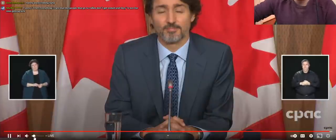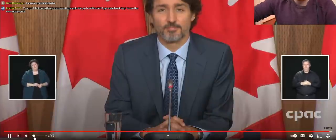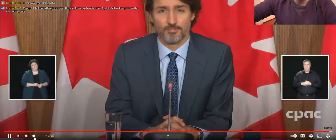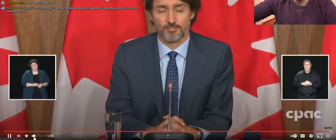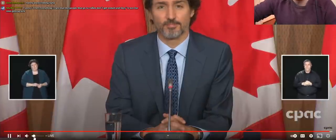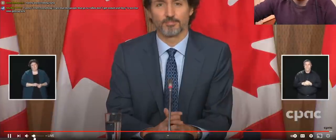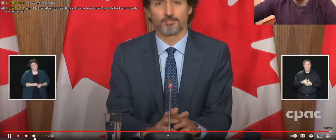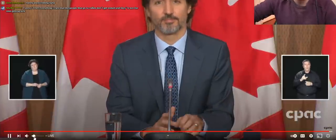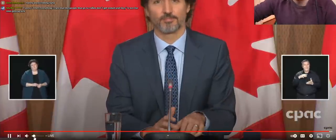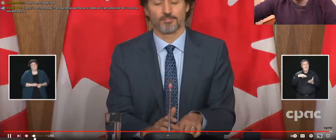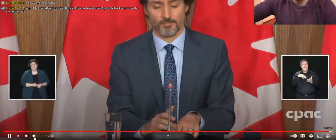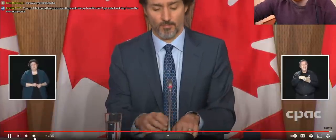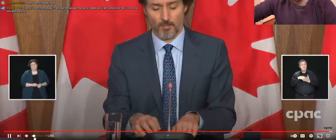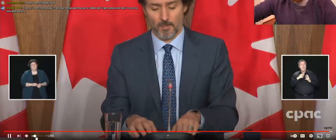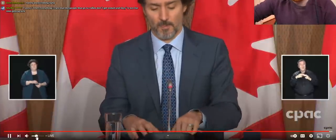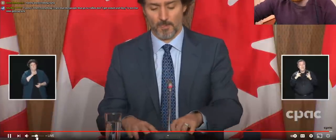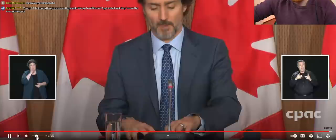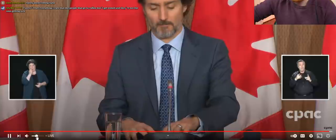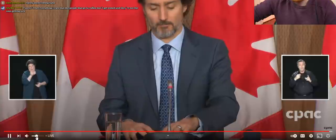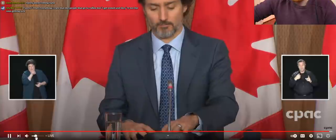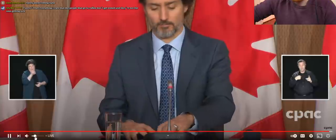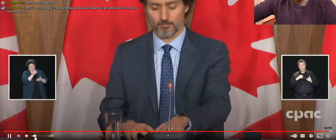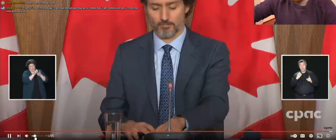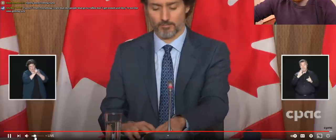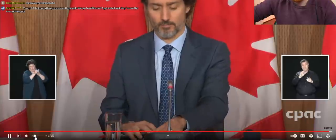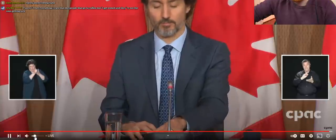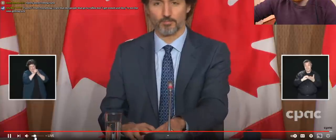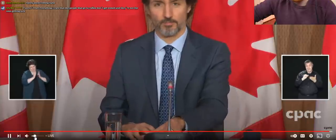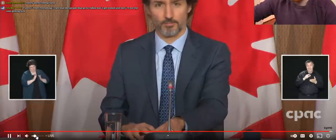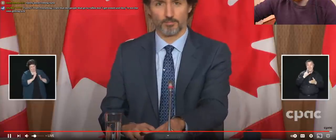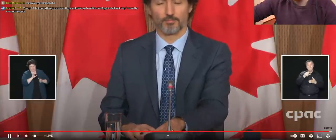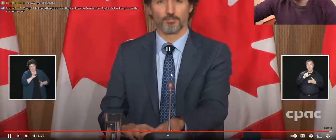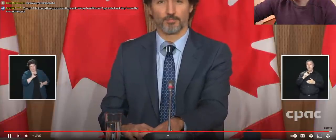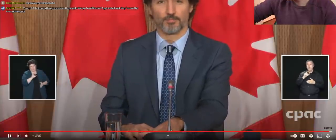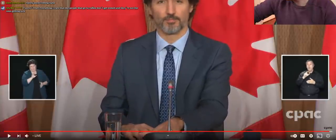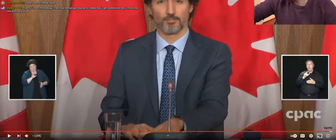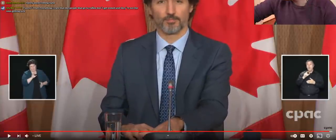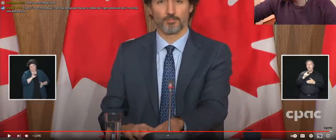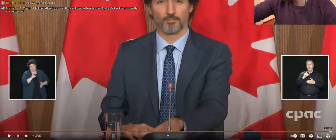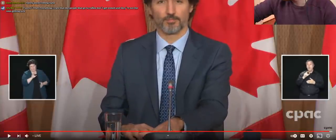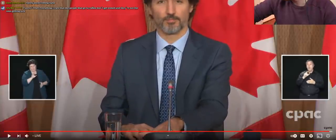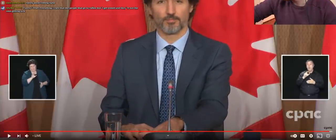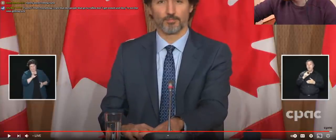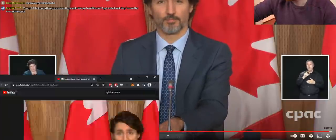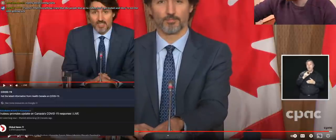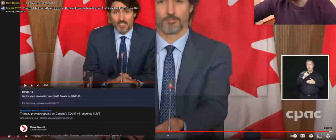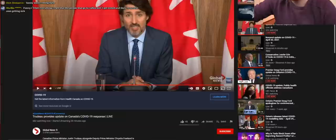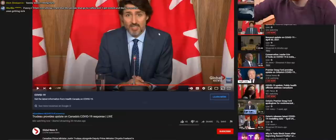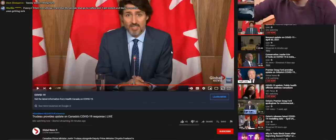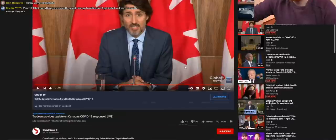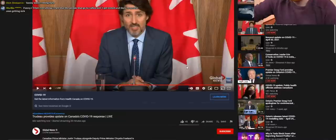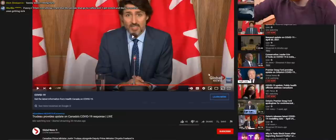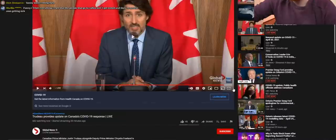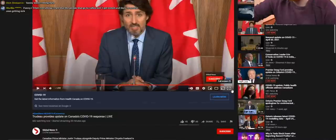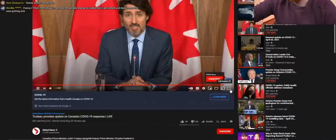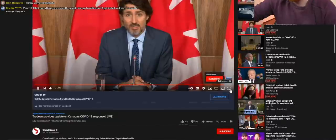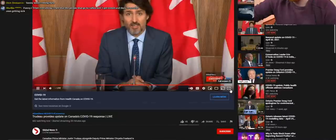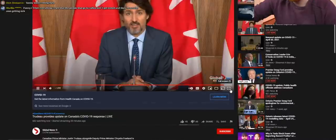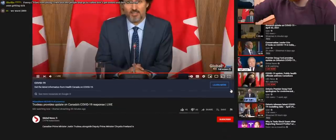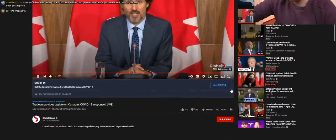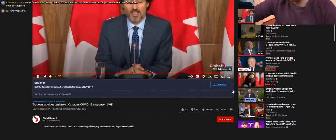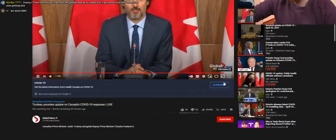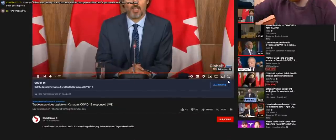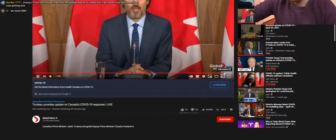so done with the way things have been for the past year. Oh my goodness. Okay, it's another French question. So I am going to pull up that that this is the